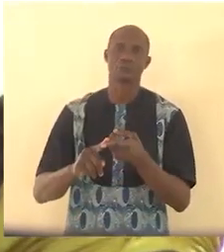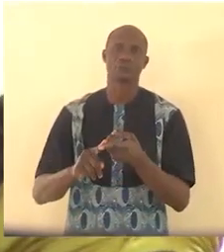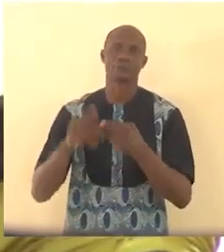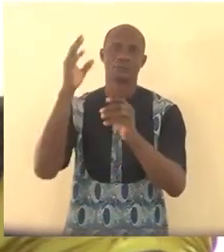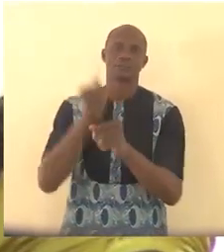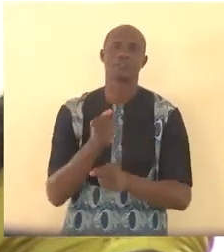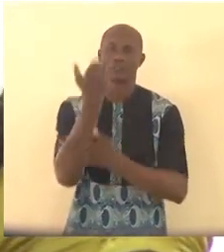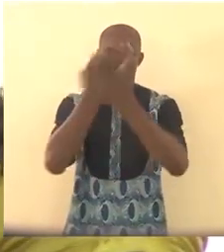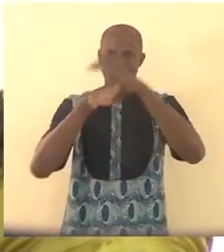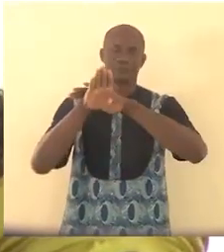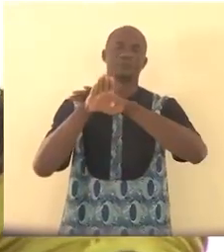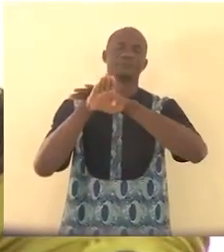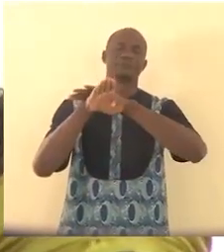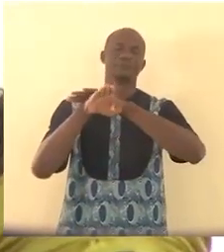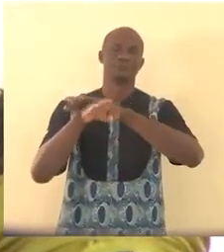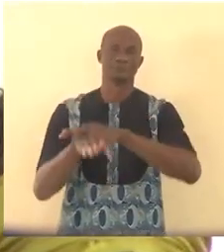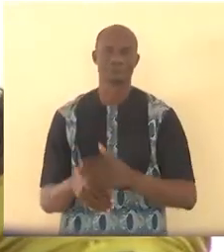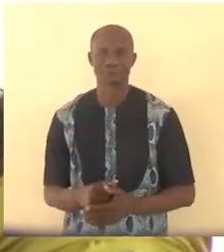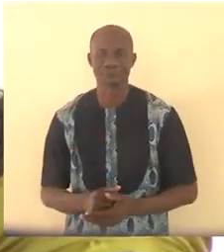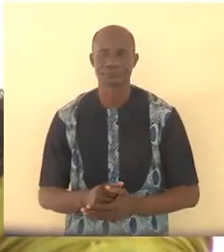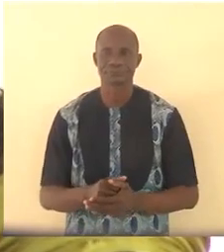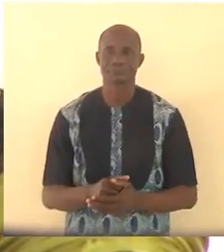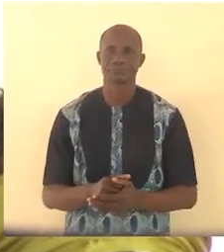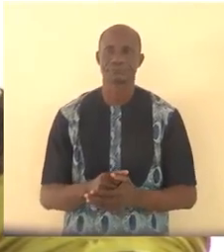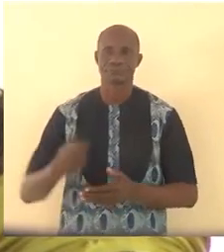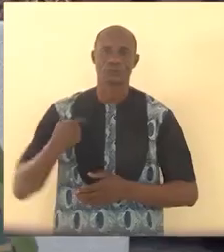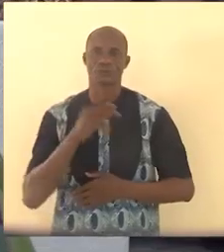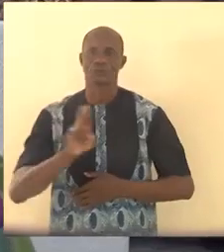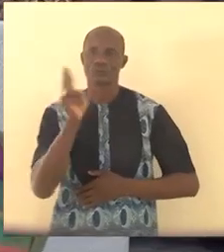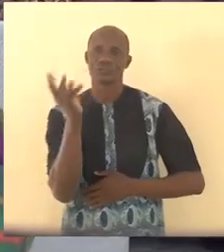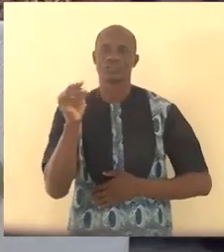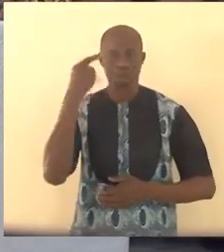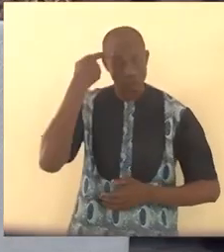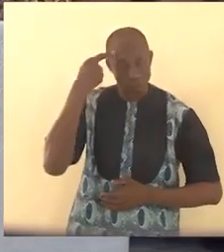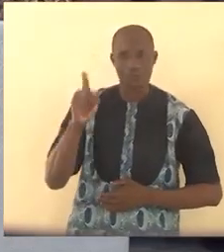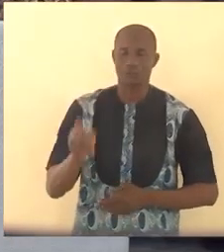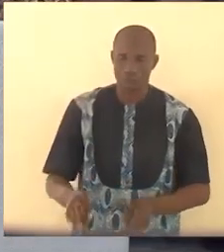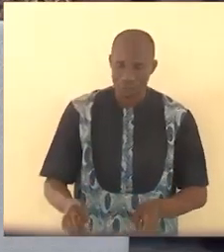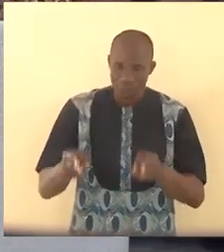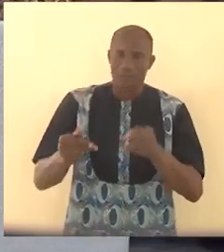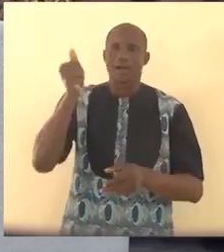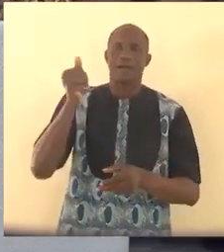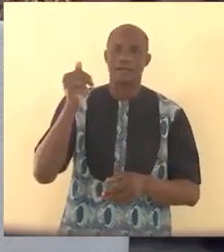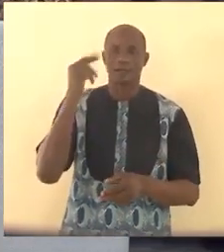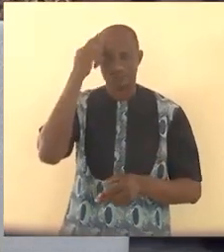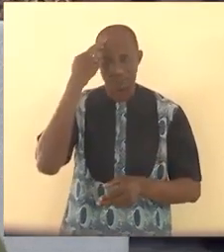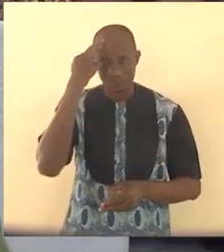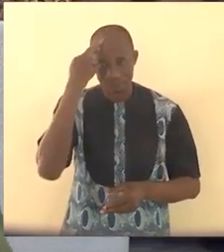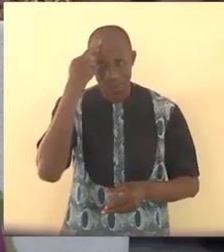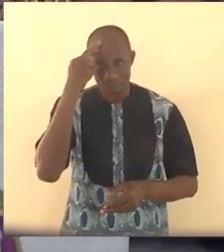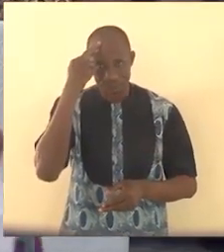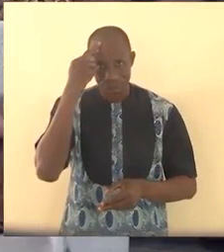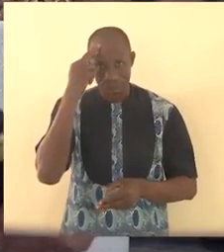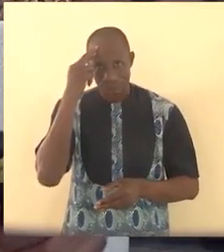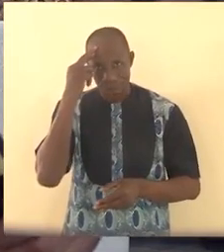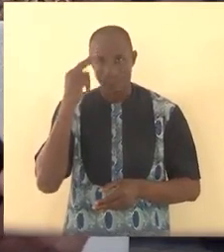heaven, which is the ultimate goal. We use them for higher purpose. Yes, Father. We don't treat them